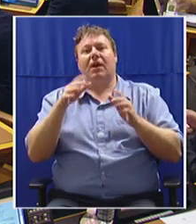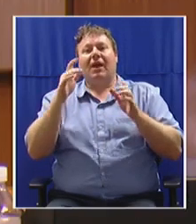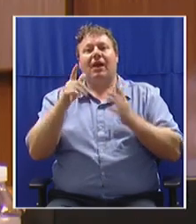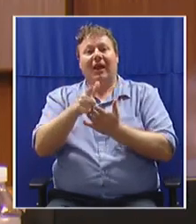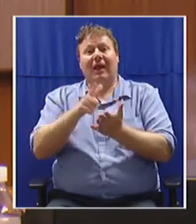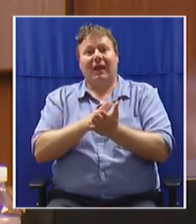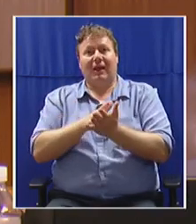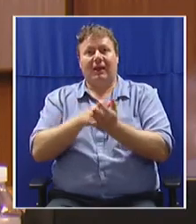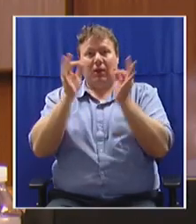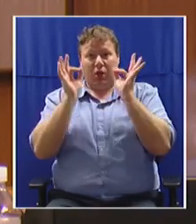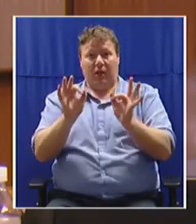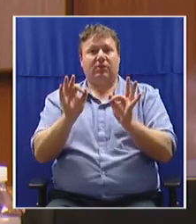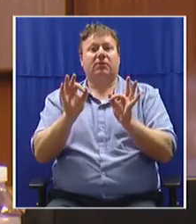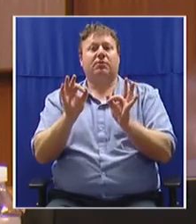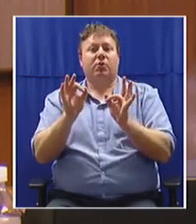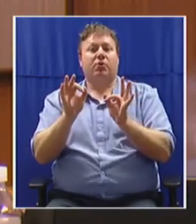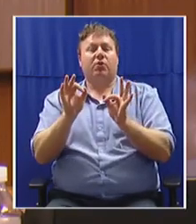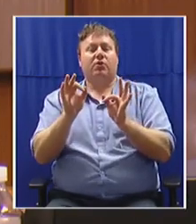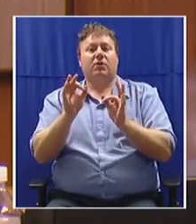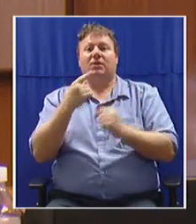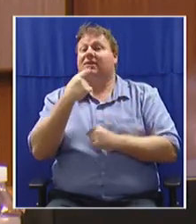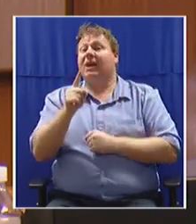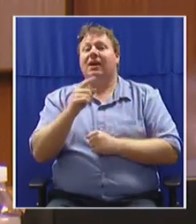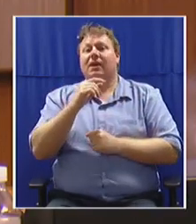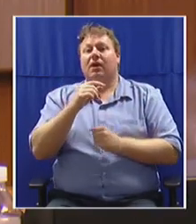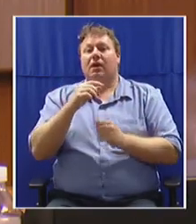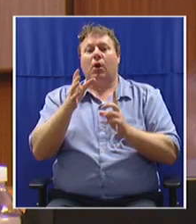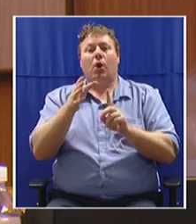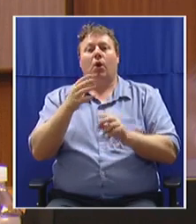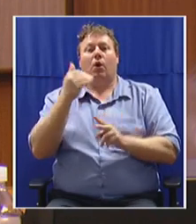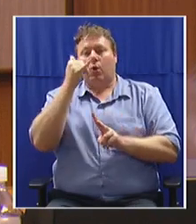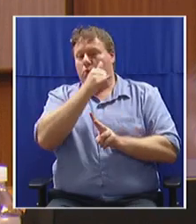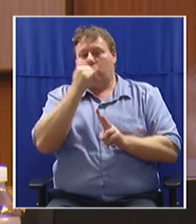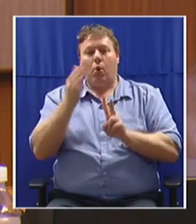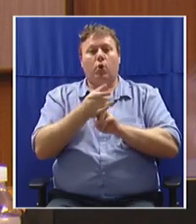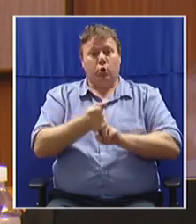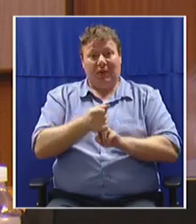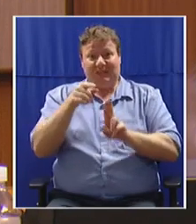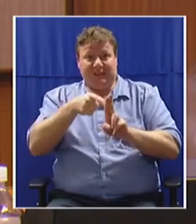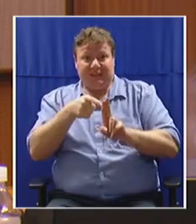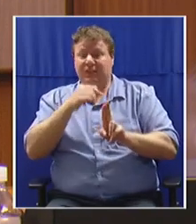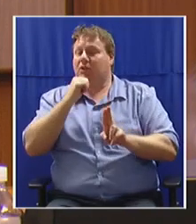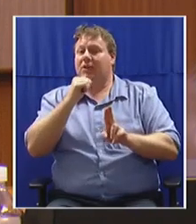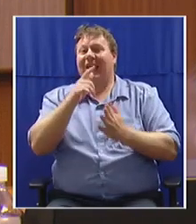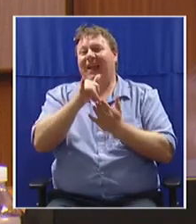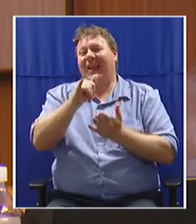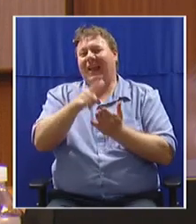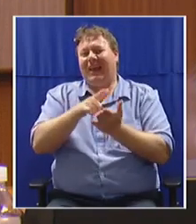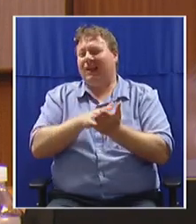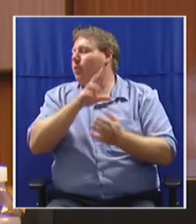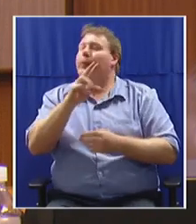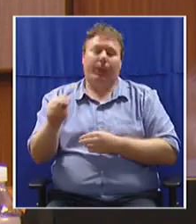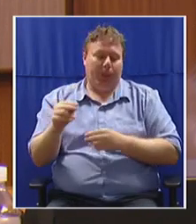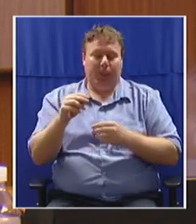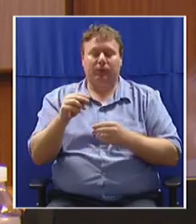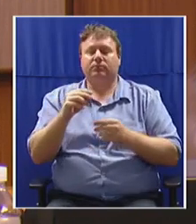rogue unit is not necessarily illegal, even though it hadn't come via the President. But that's the first thing.